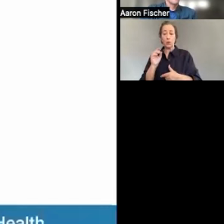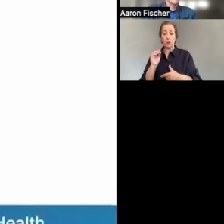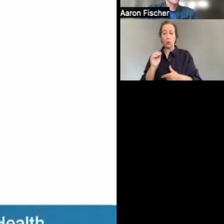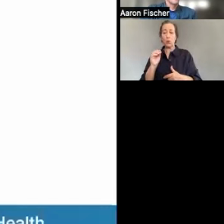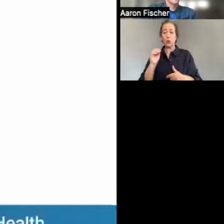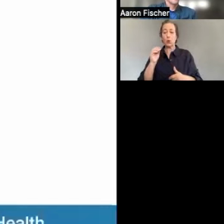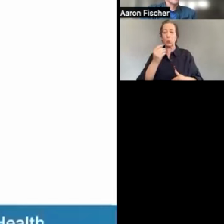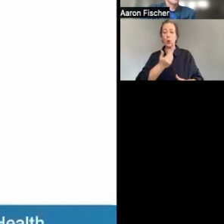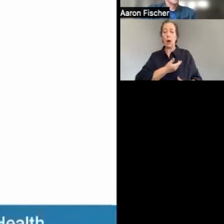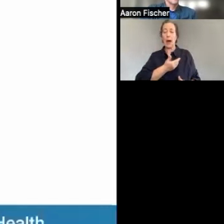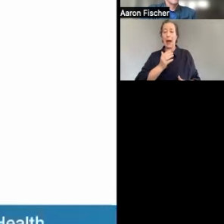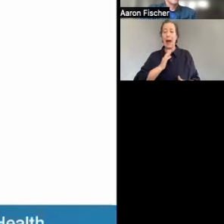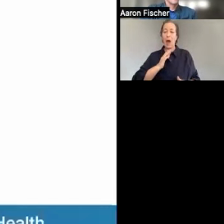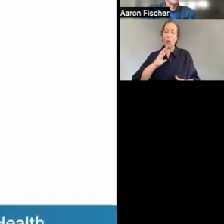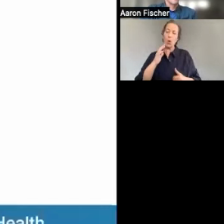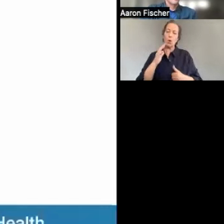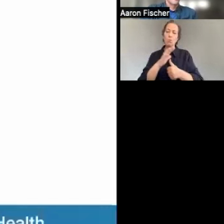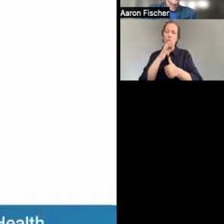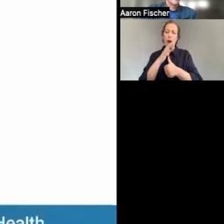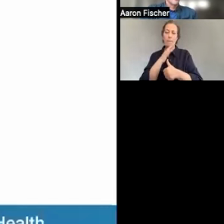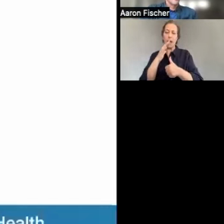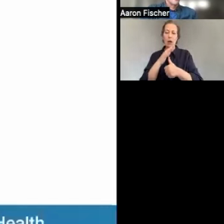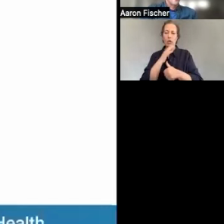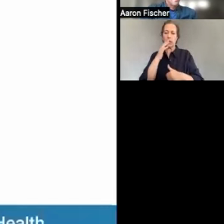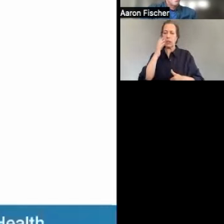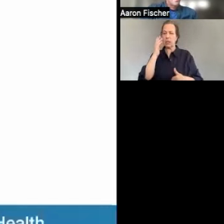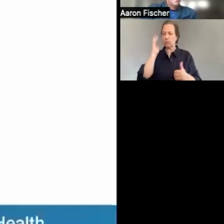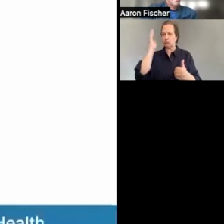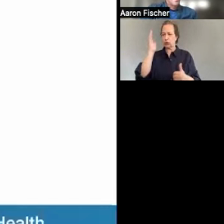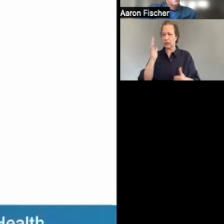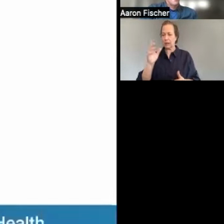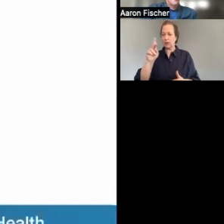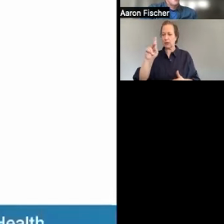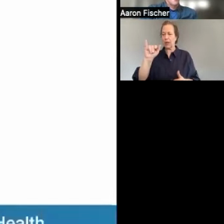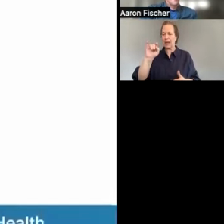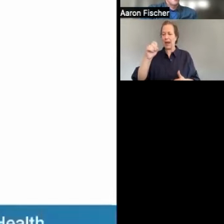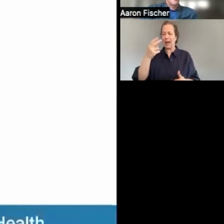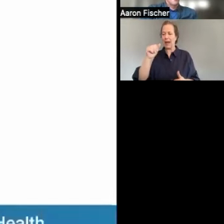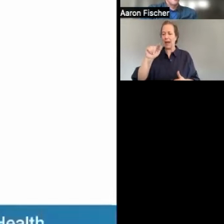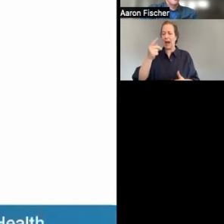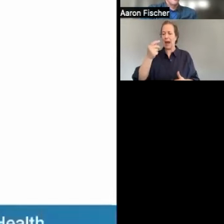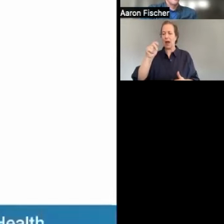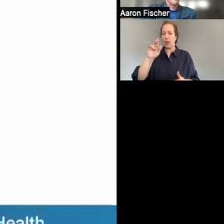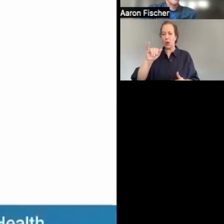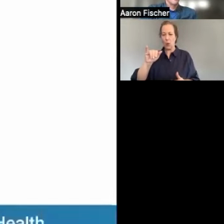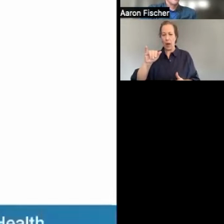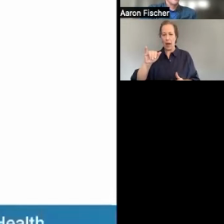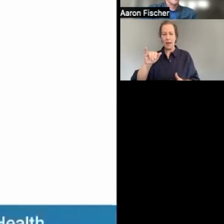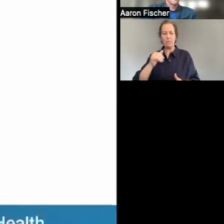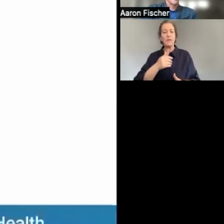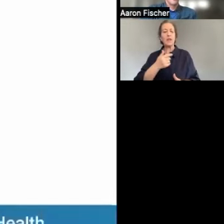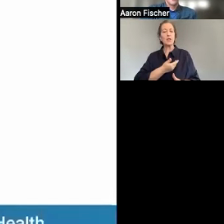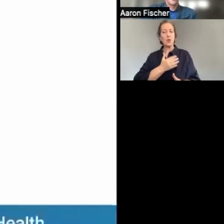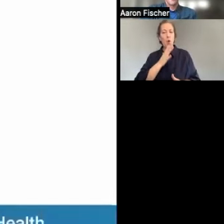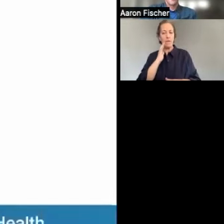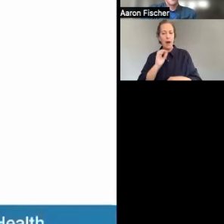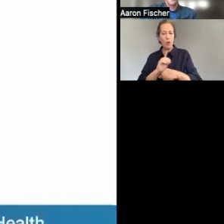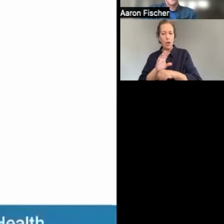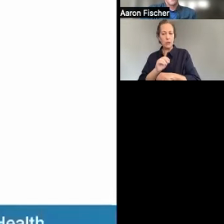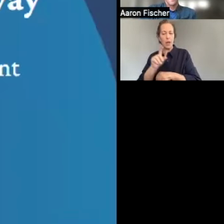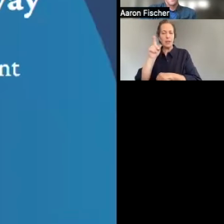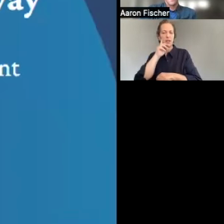our primary presenters. And so Katie Hathaway has joined us. She's an NCMLP consultant, and she'll be taking